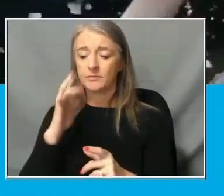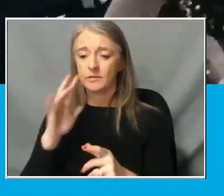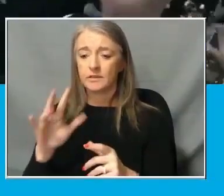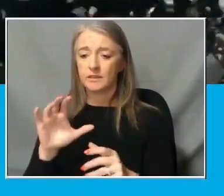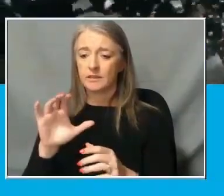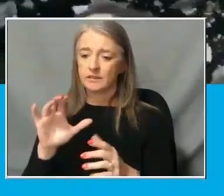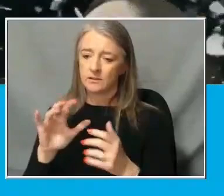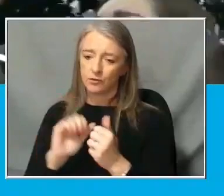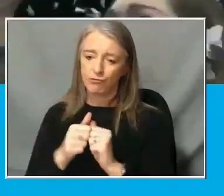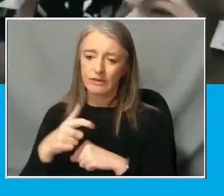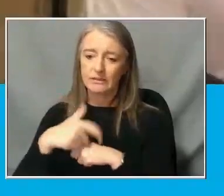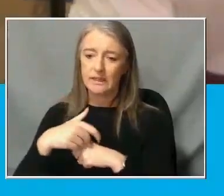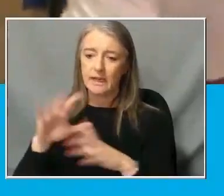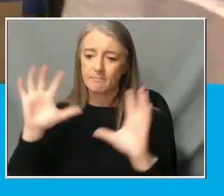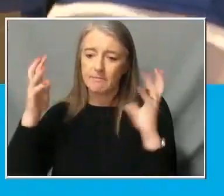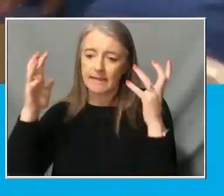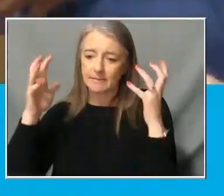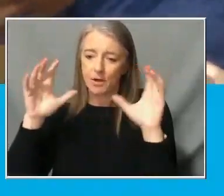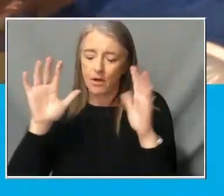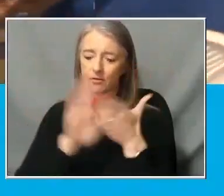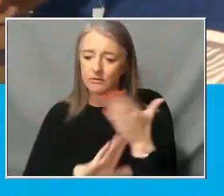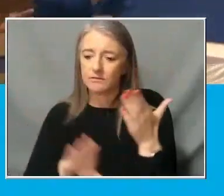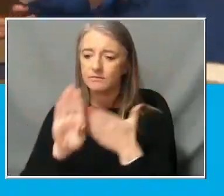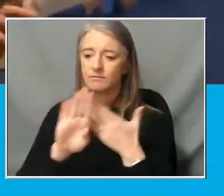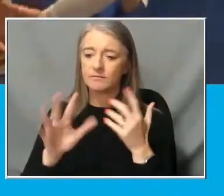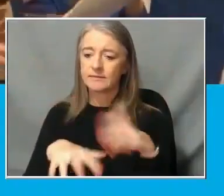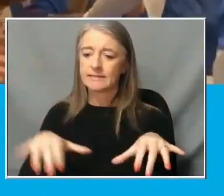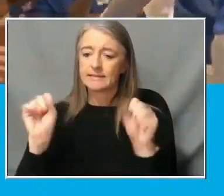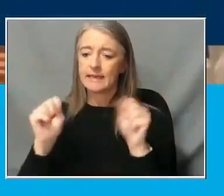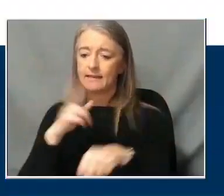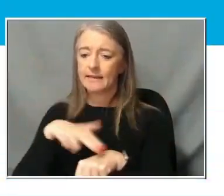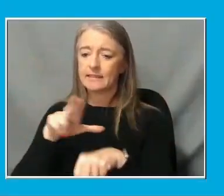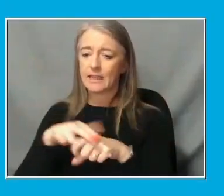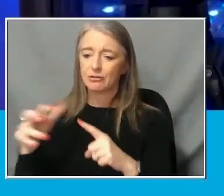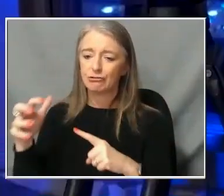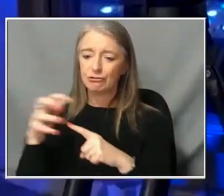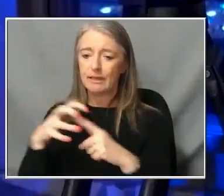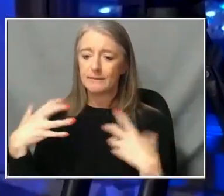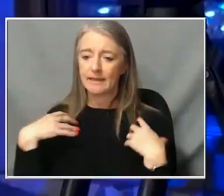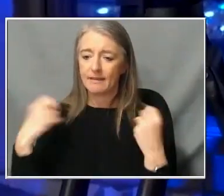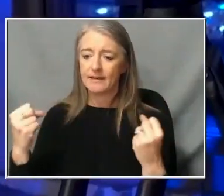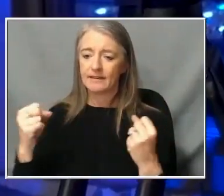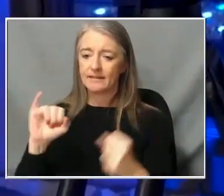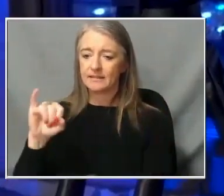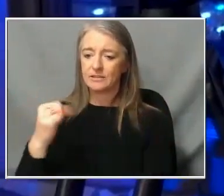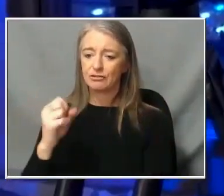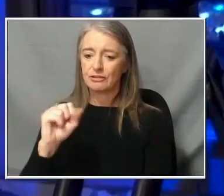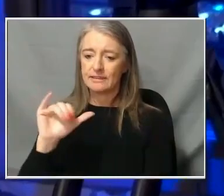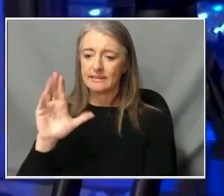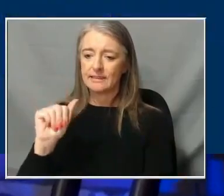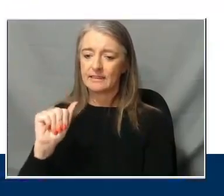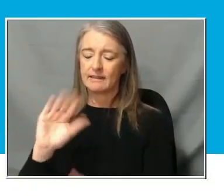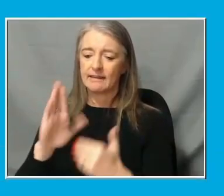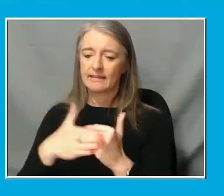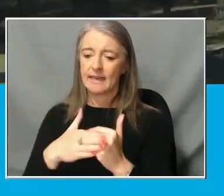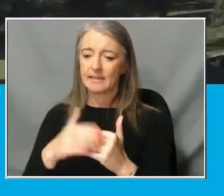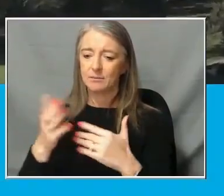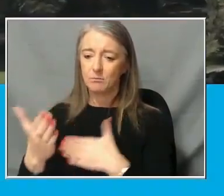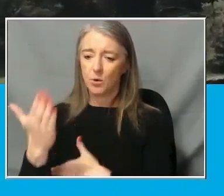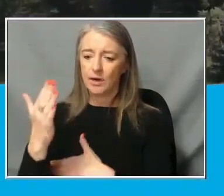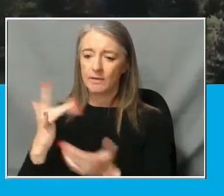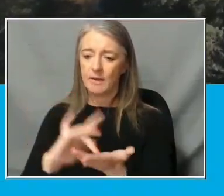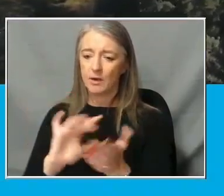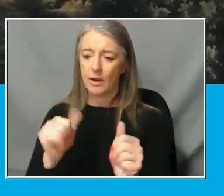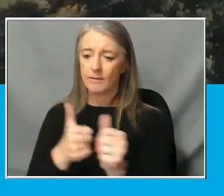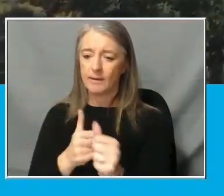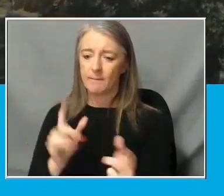time in college basketball. What does it take to keep the national champs healthy? I'm Jessica Lovell on the next Morning Medical Update. Meet the